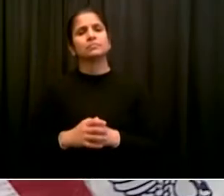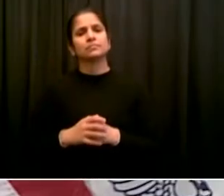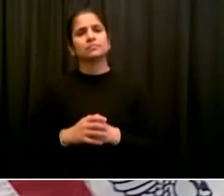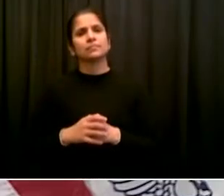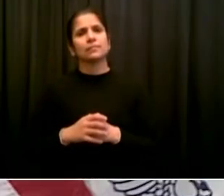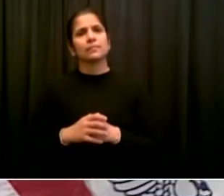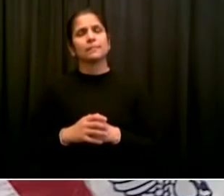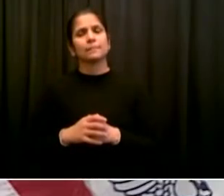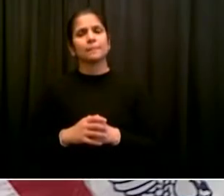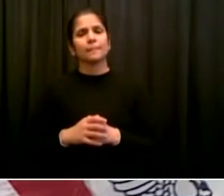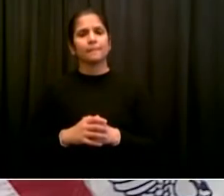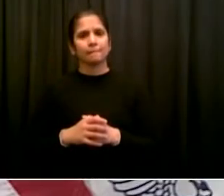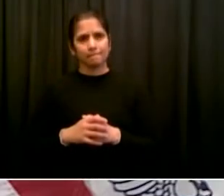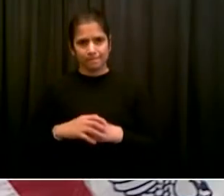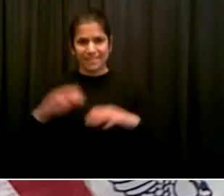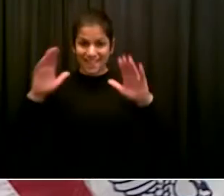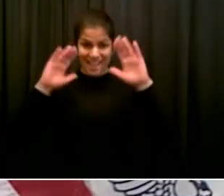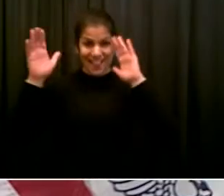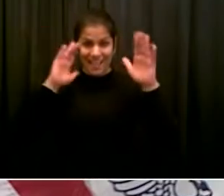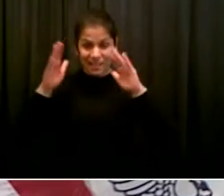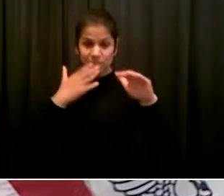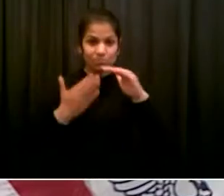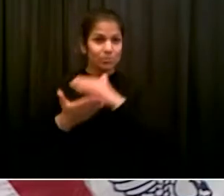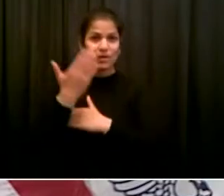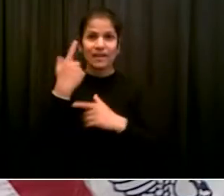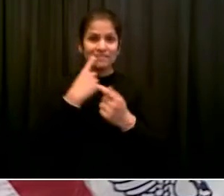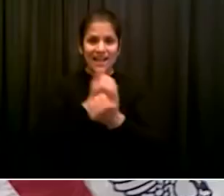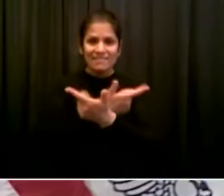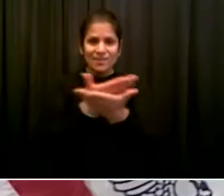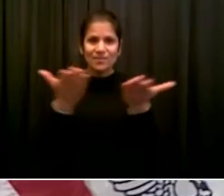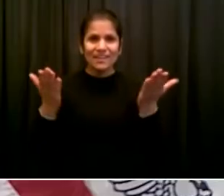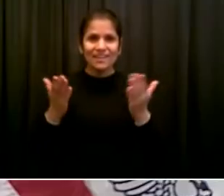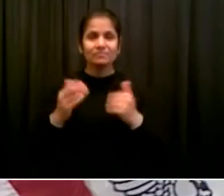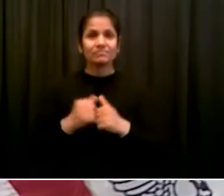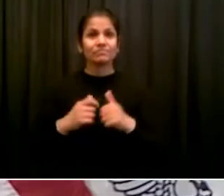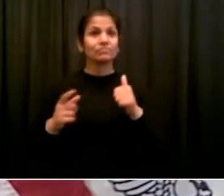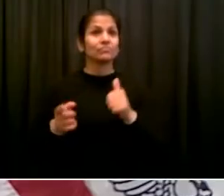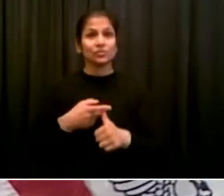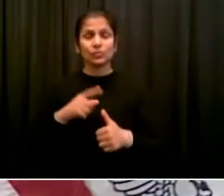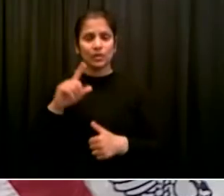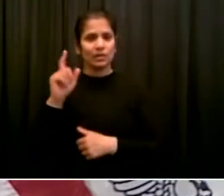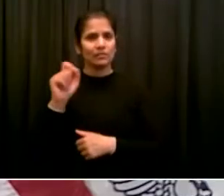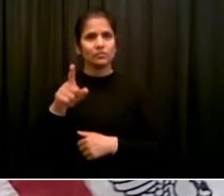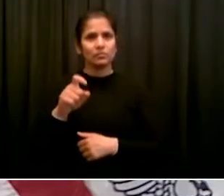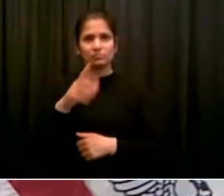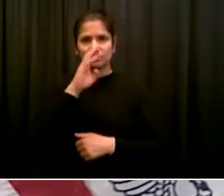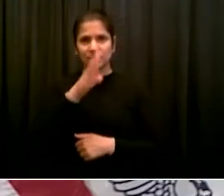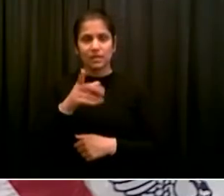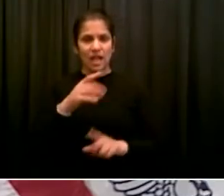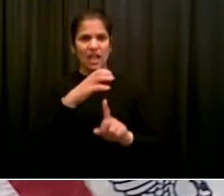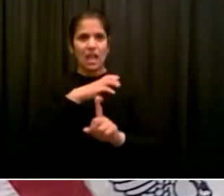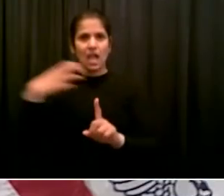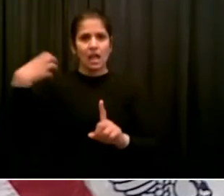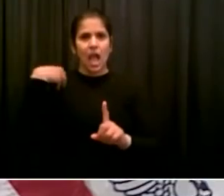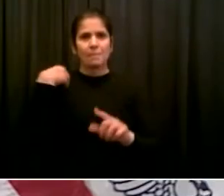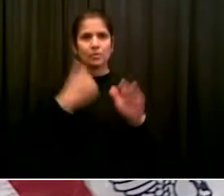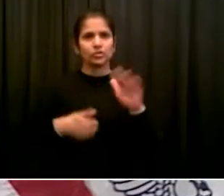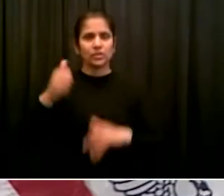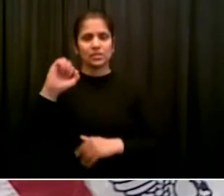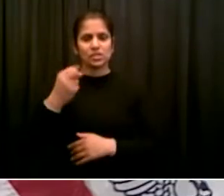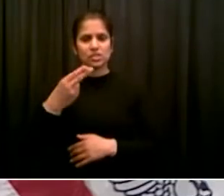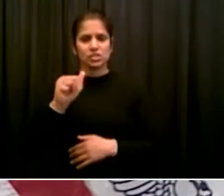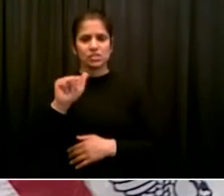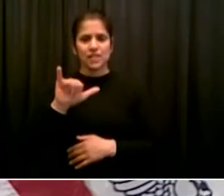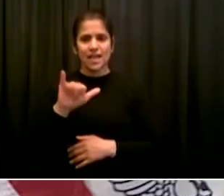Oh, hi, good morning, all. My first question goes to Commissioner Shea. Commissioner, you've participated in the town